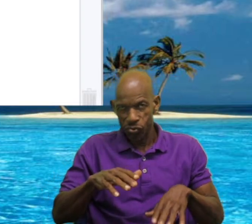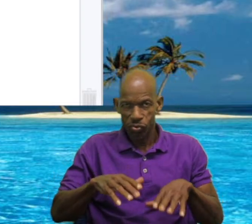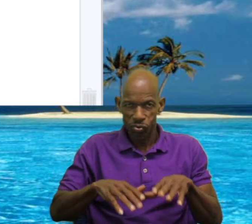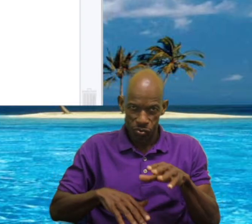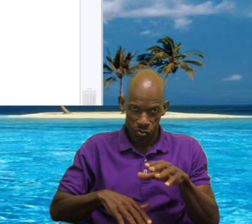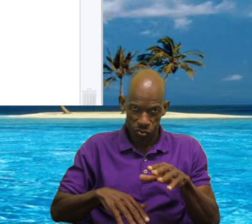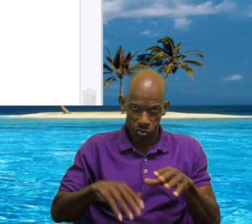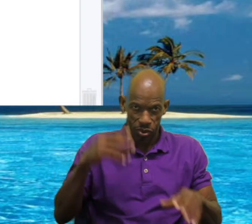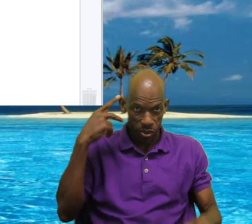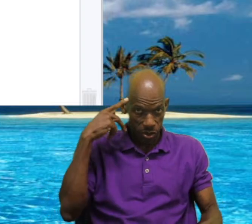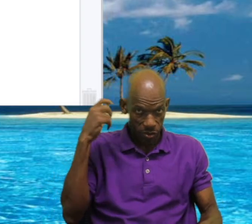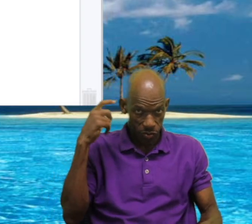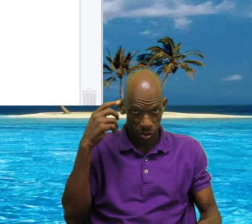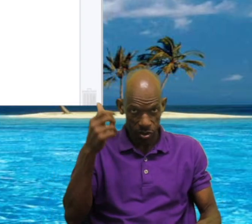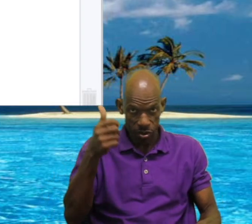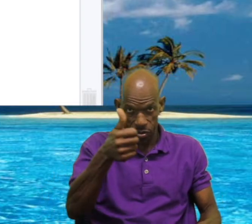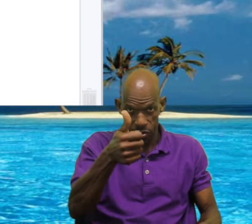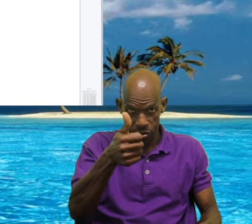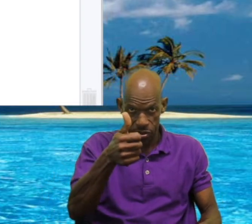Sabrika, you okay?